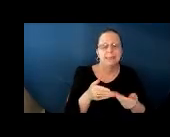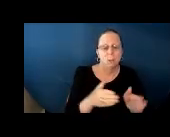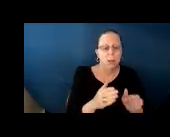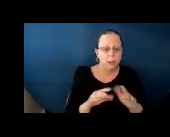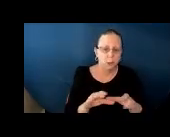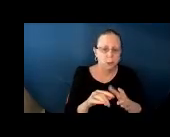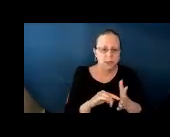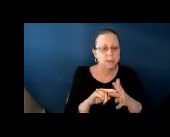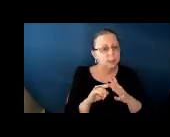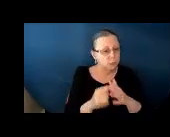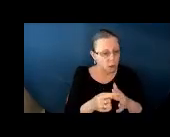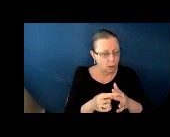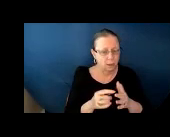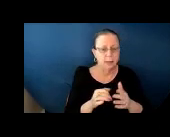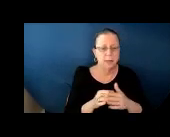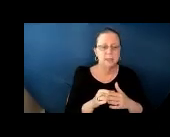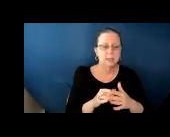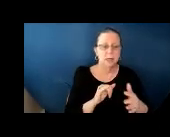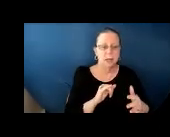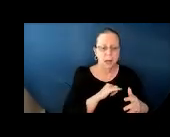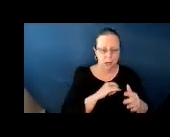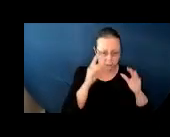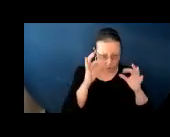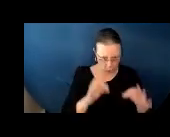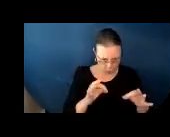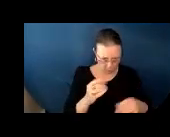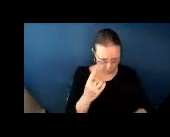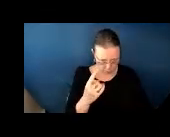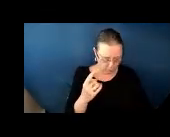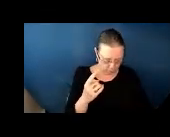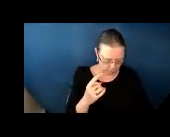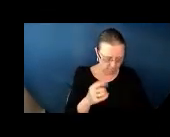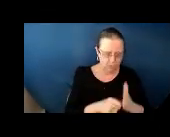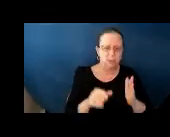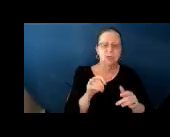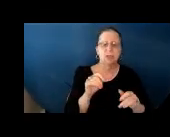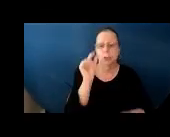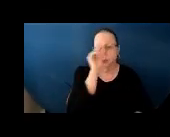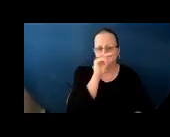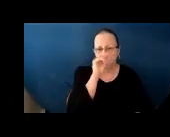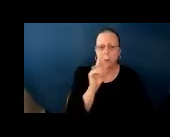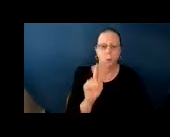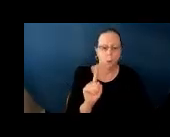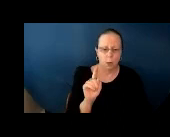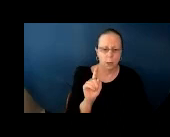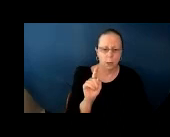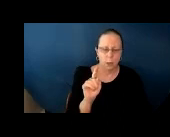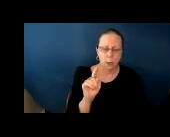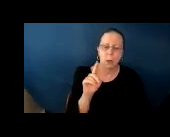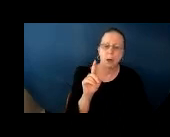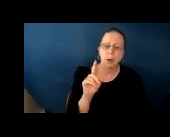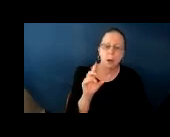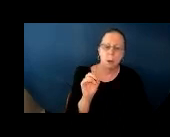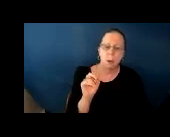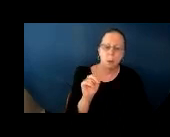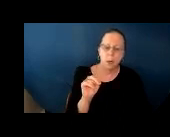started, is the Undetermined one-pager. So if you go on our website and just Google one-pager, it's just a simple tool to get students